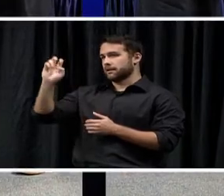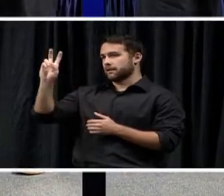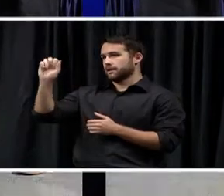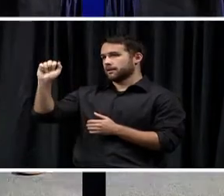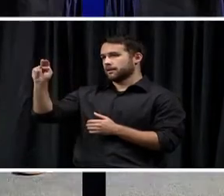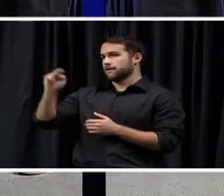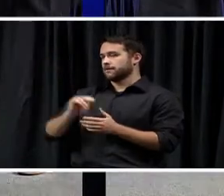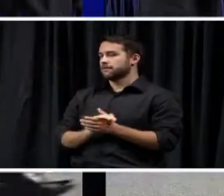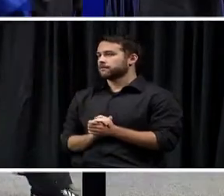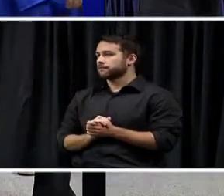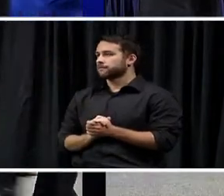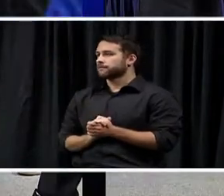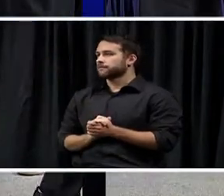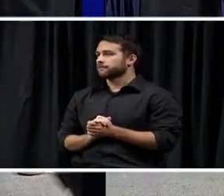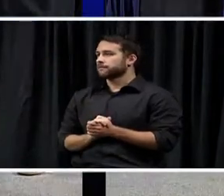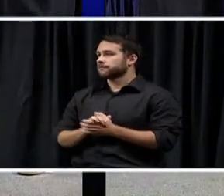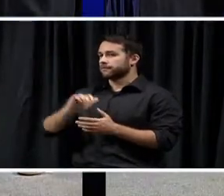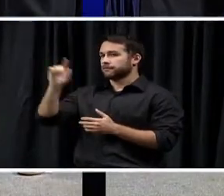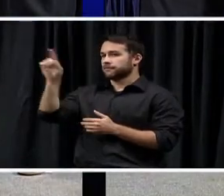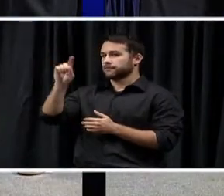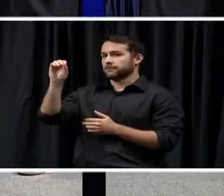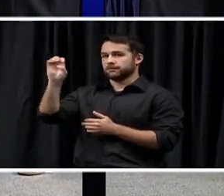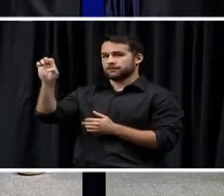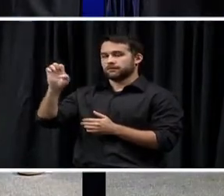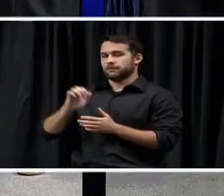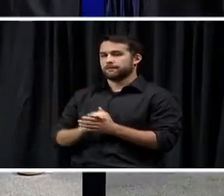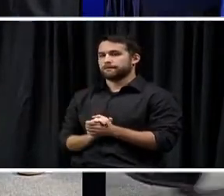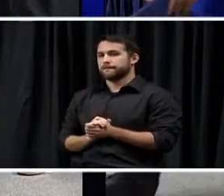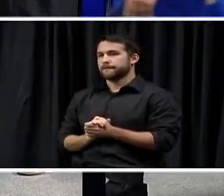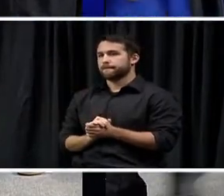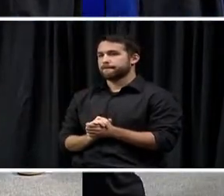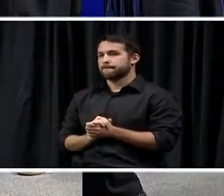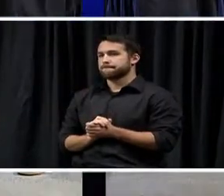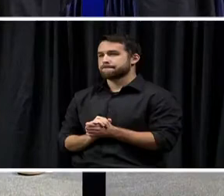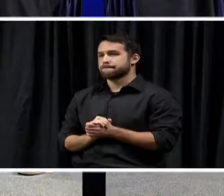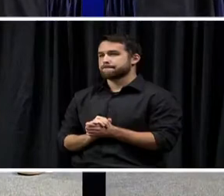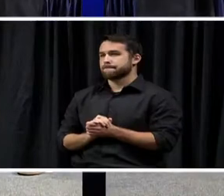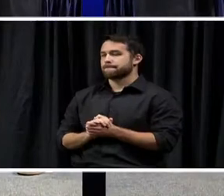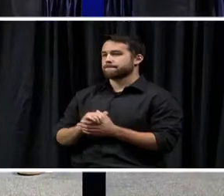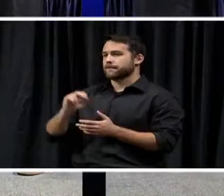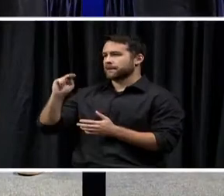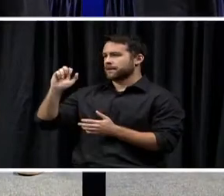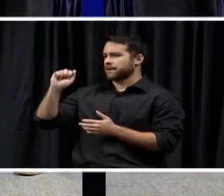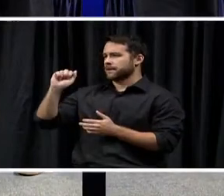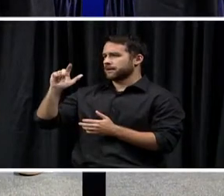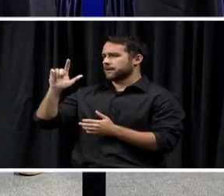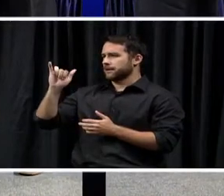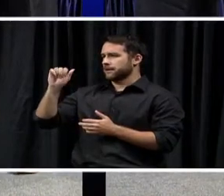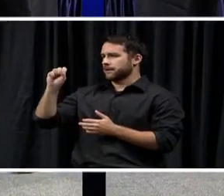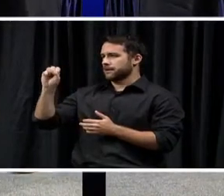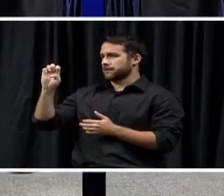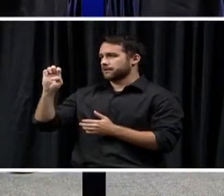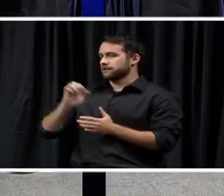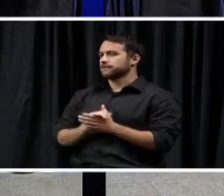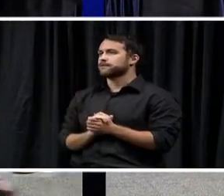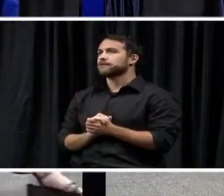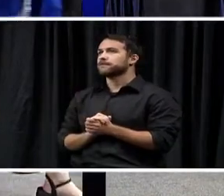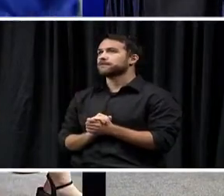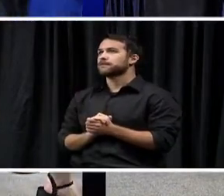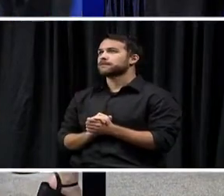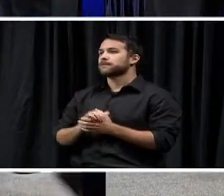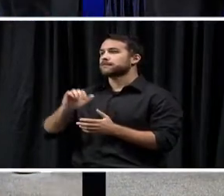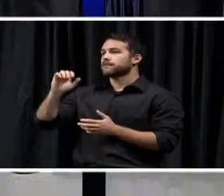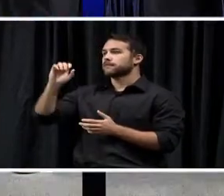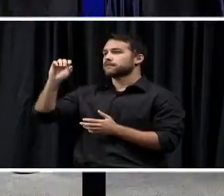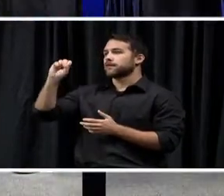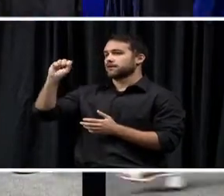Scott Haight. Zoe Lynn Griffith. Nalise Marie Hall.